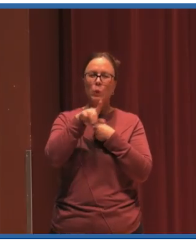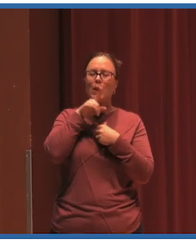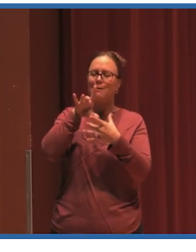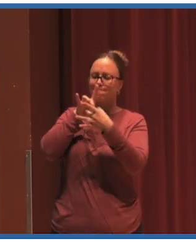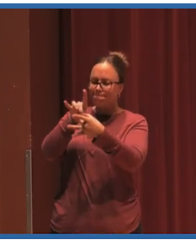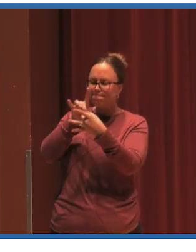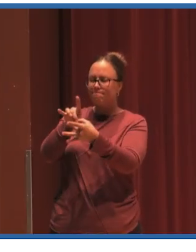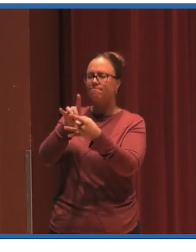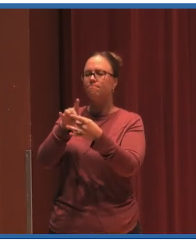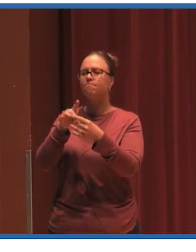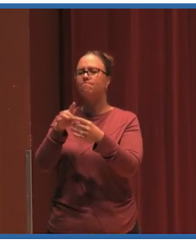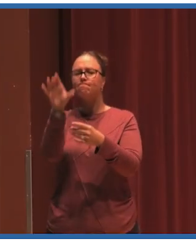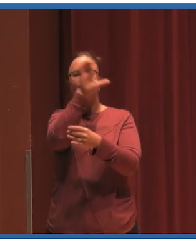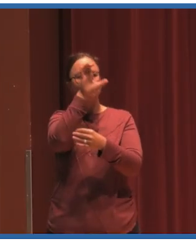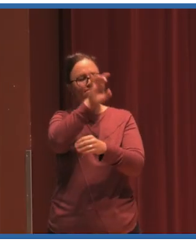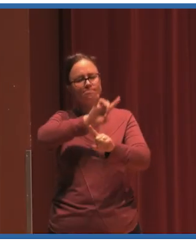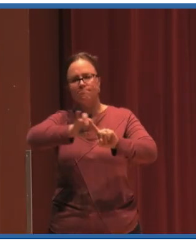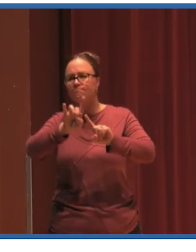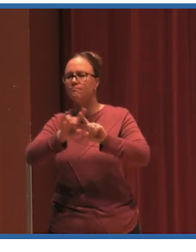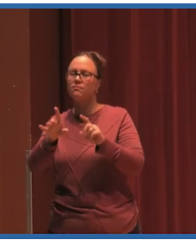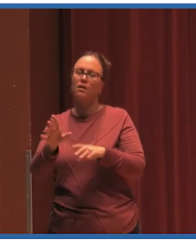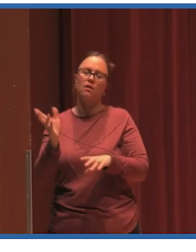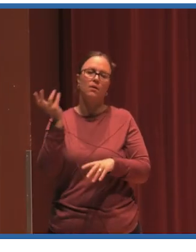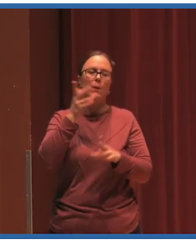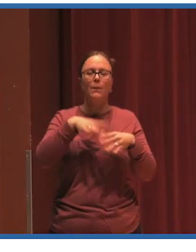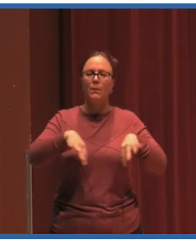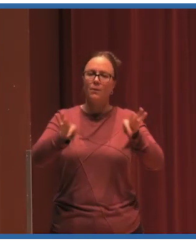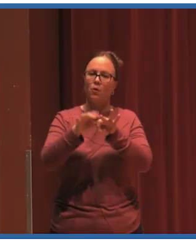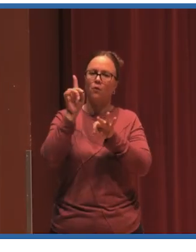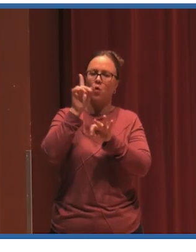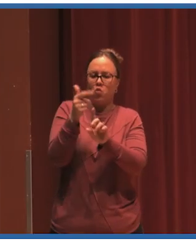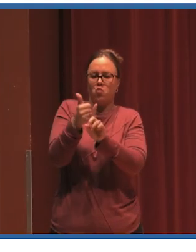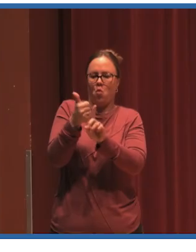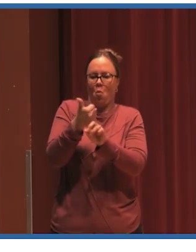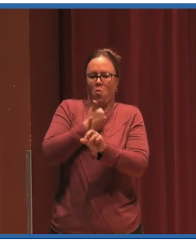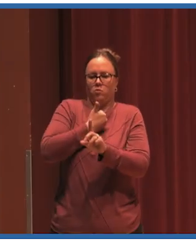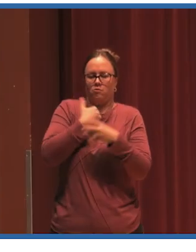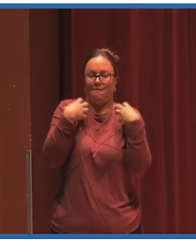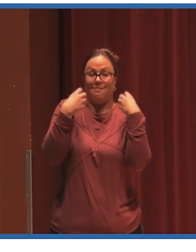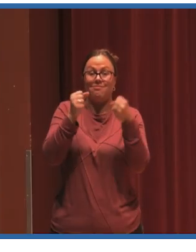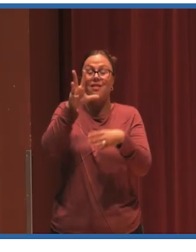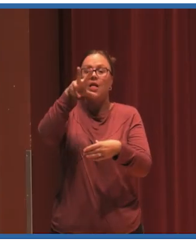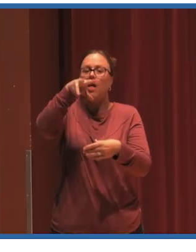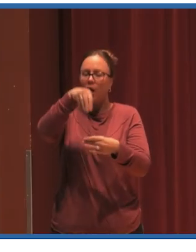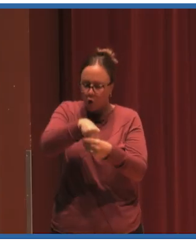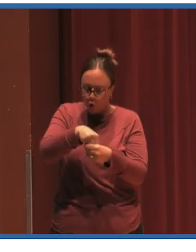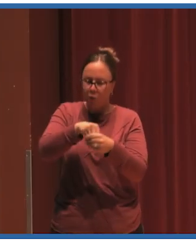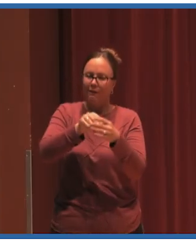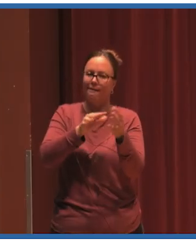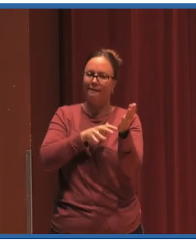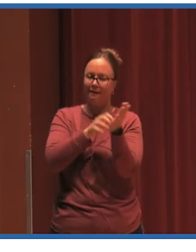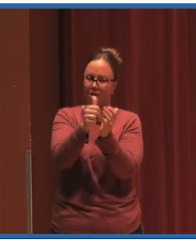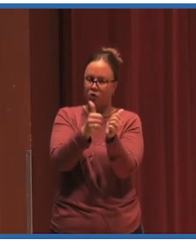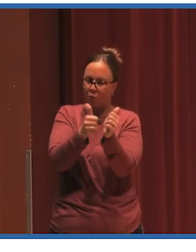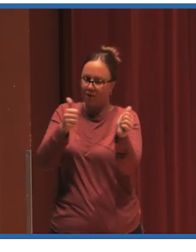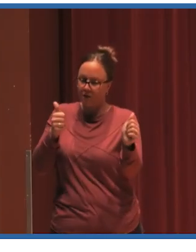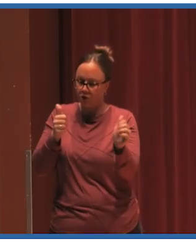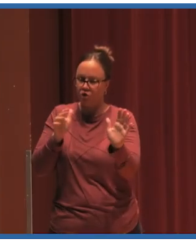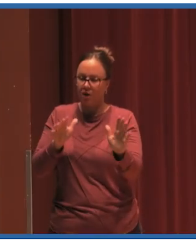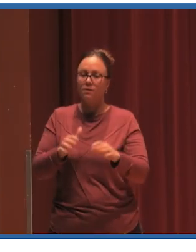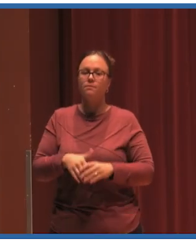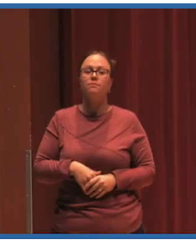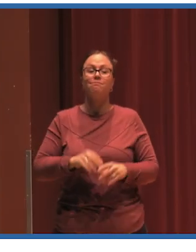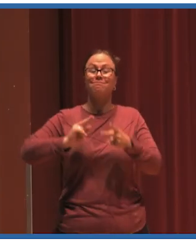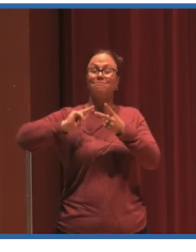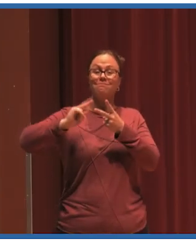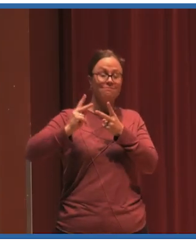out a different one. It's really important for your own personal health, including cancer prevention and screening. And the second